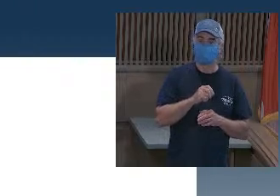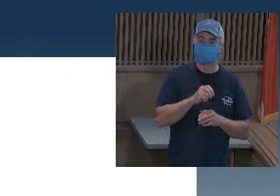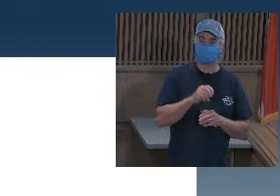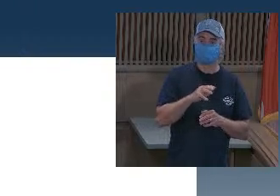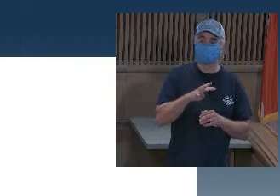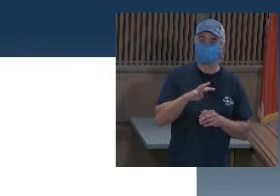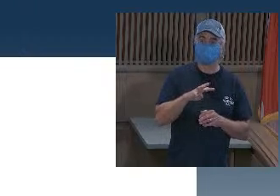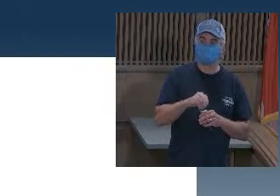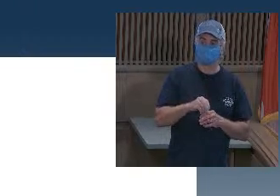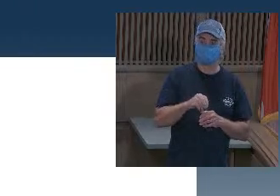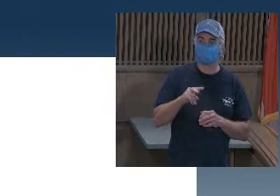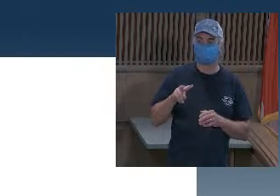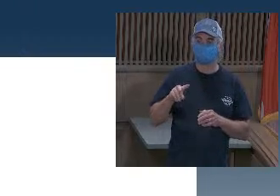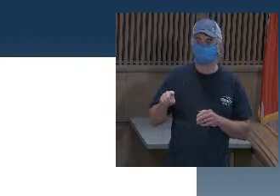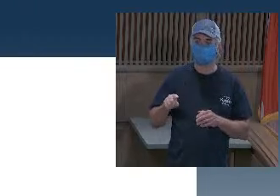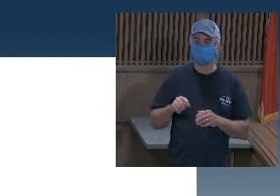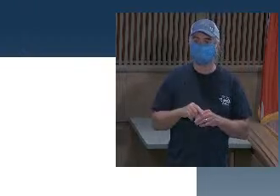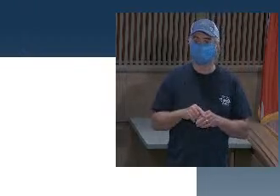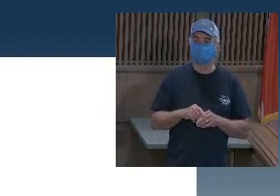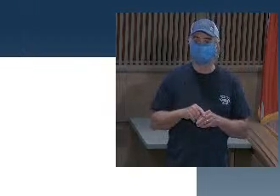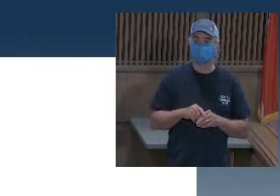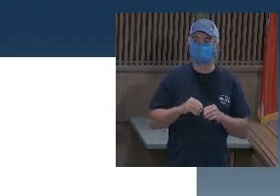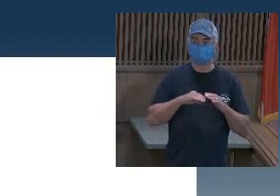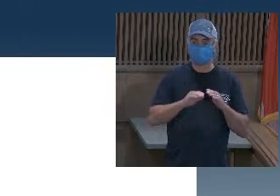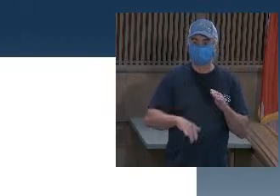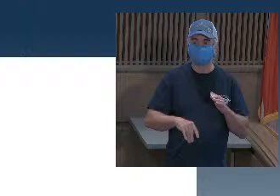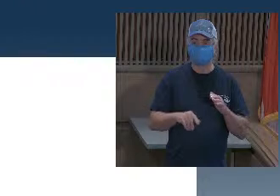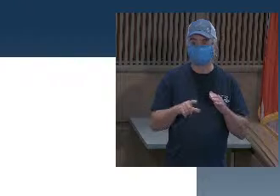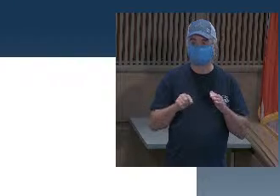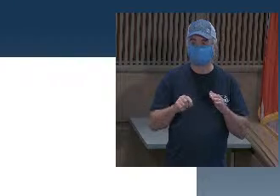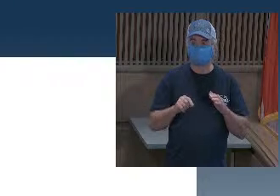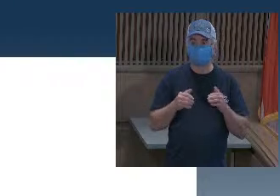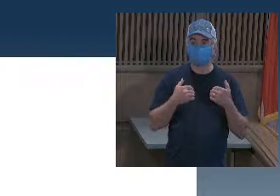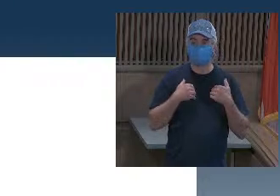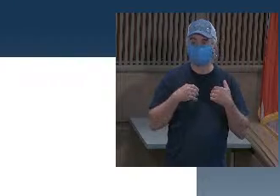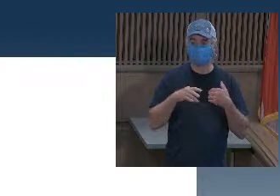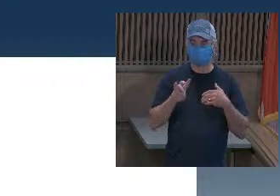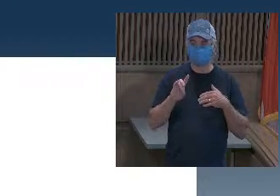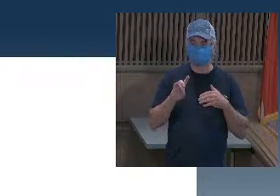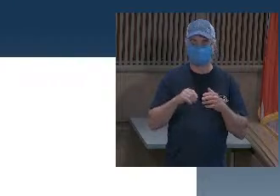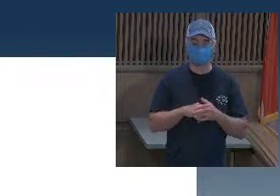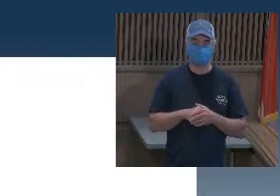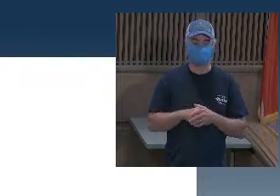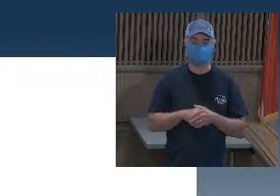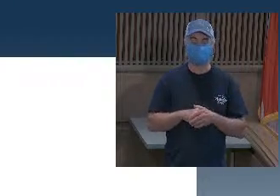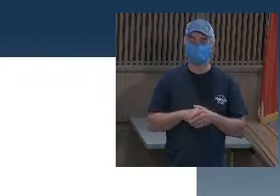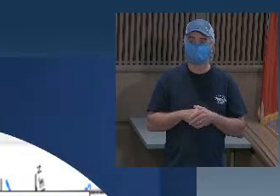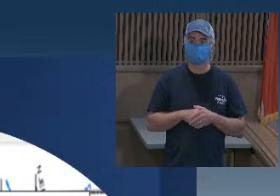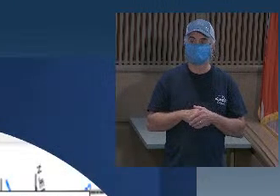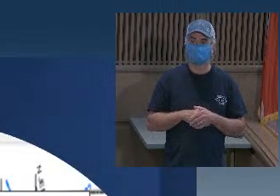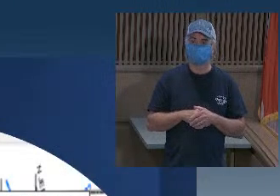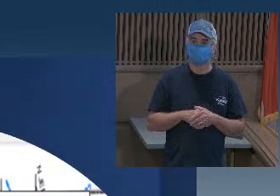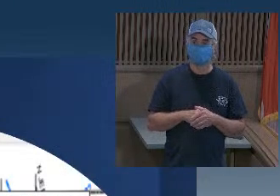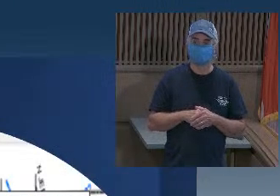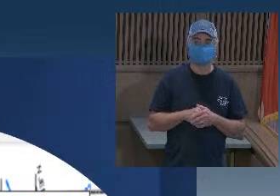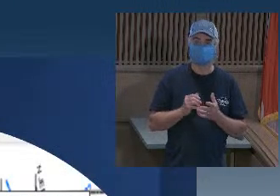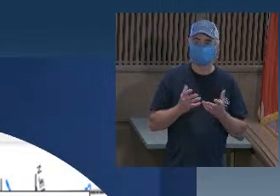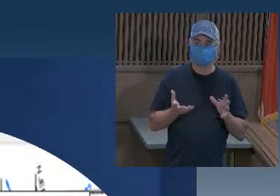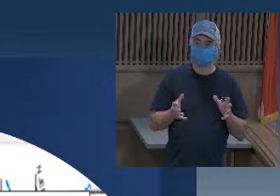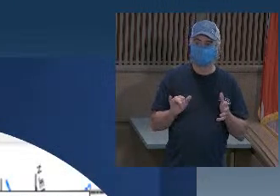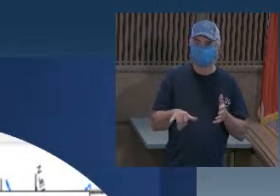in the age of under 20. We definitely don't want that number to get under 20 to get any